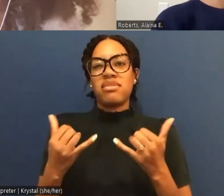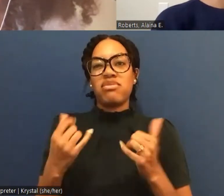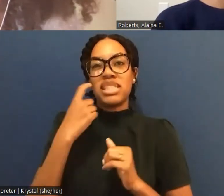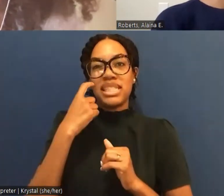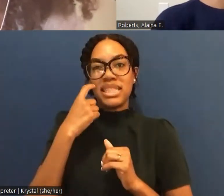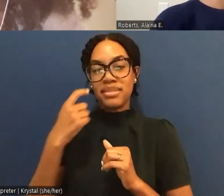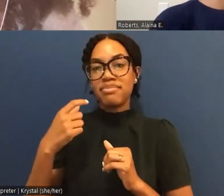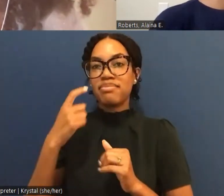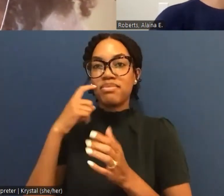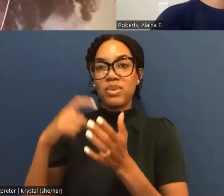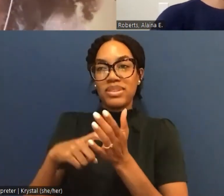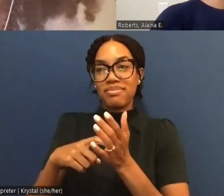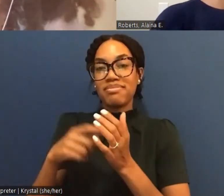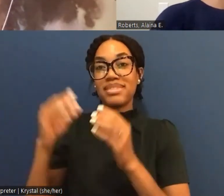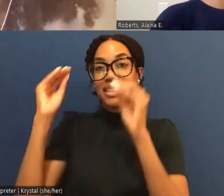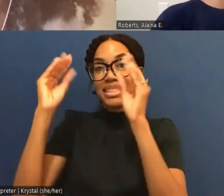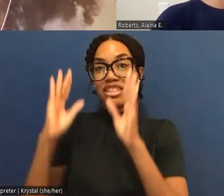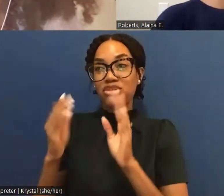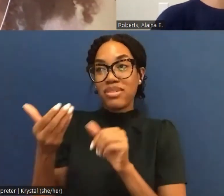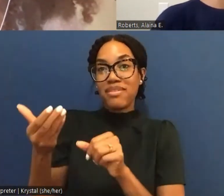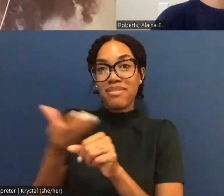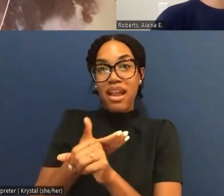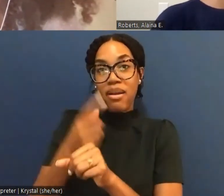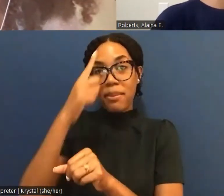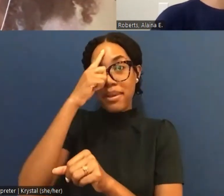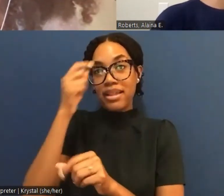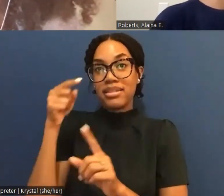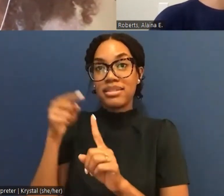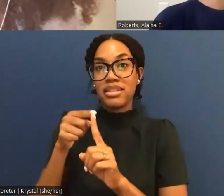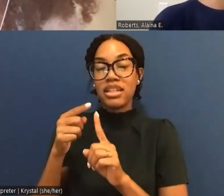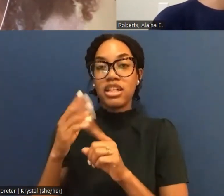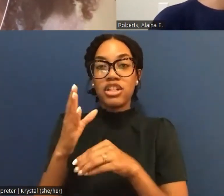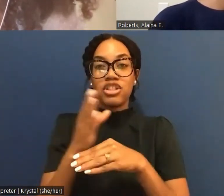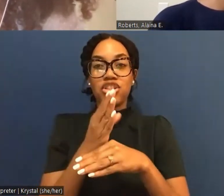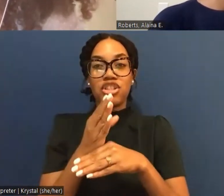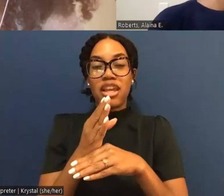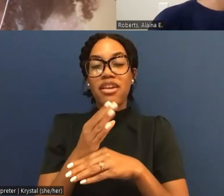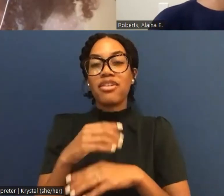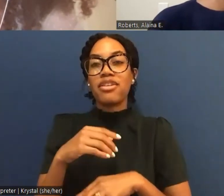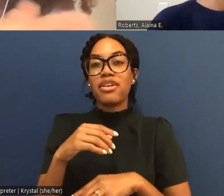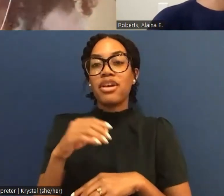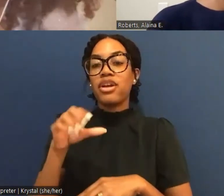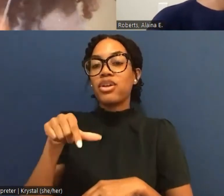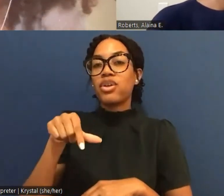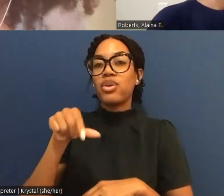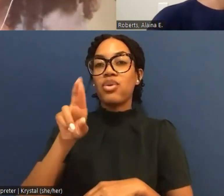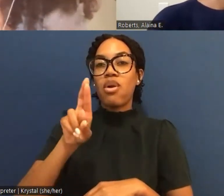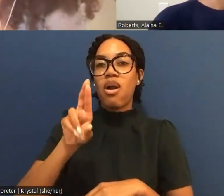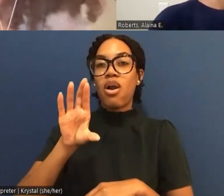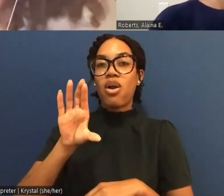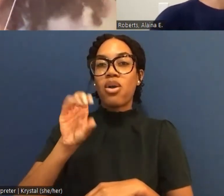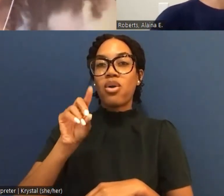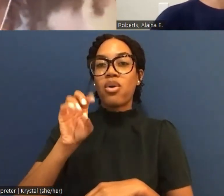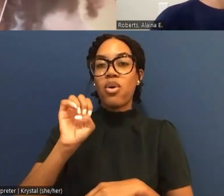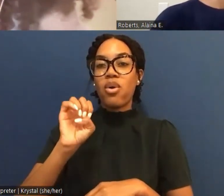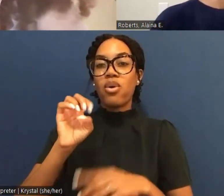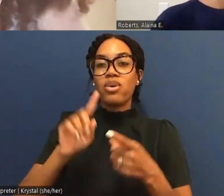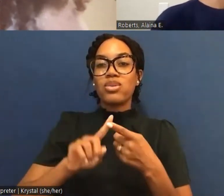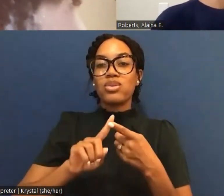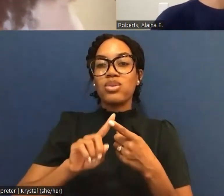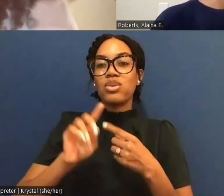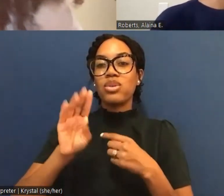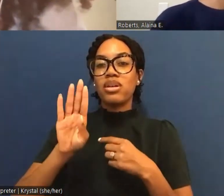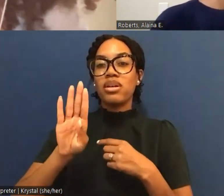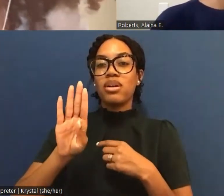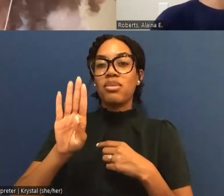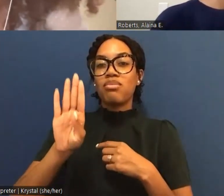fired for sharing a QR code to the Brooklyn Library banned books. And you talk, you refer to Oklahoma, of course, a lot in the